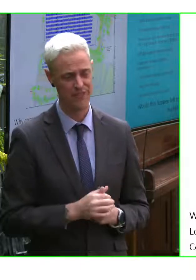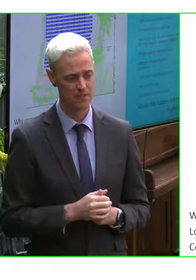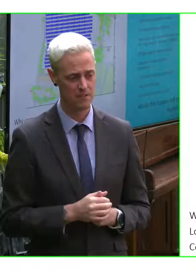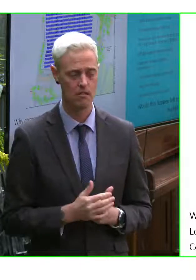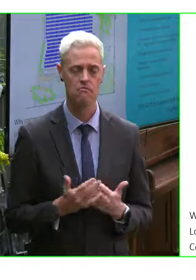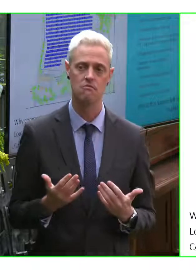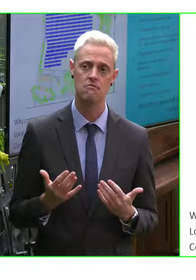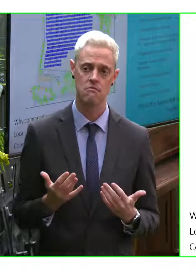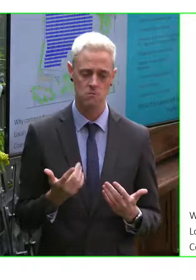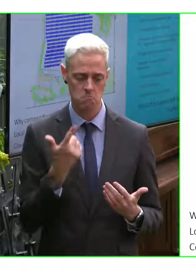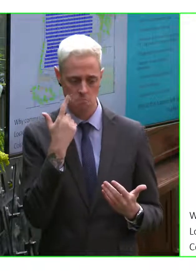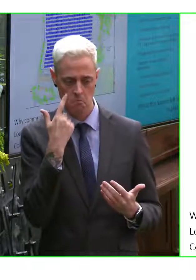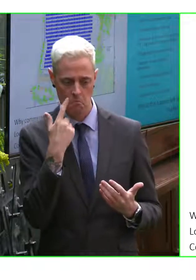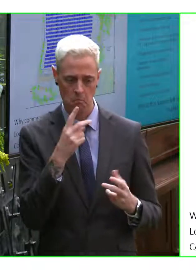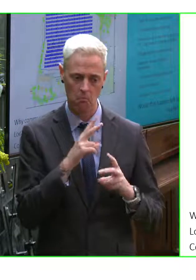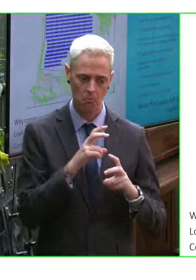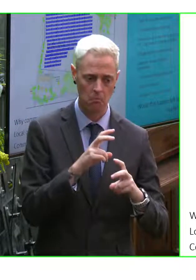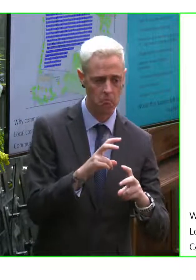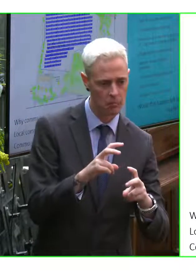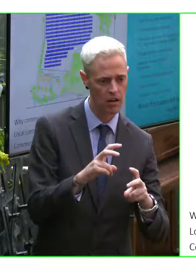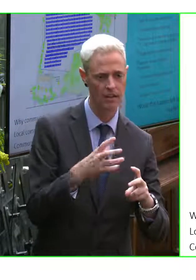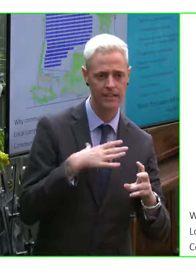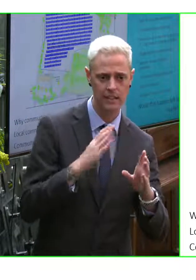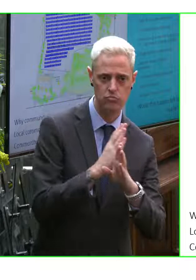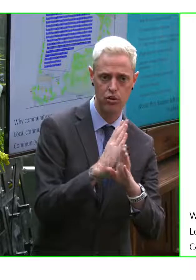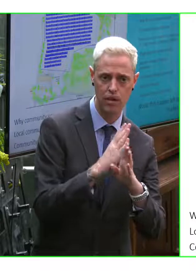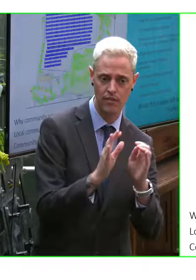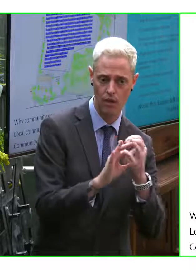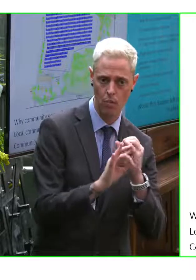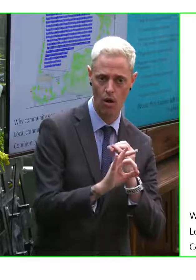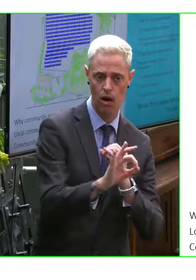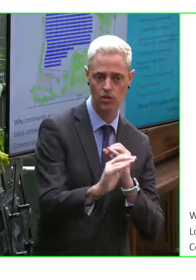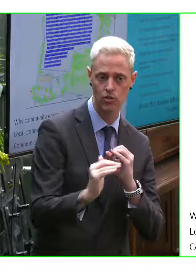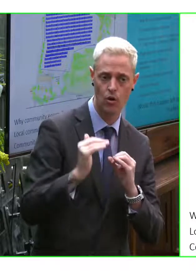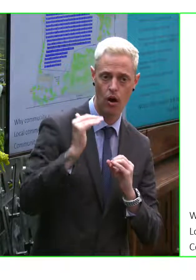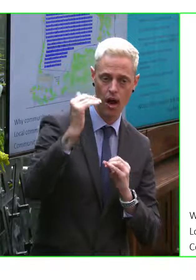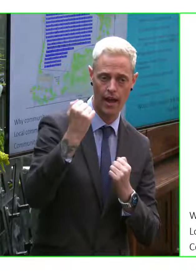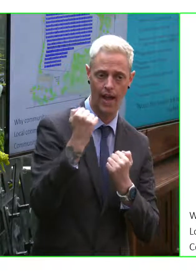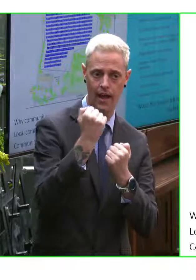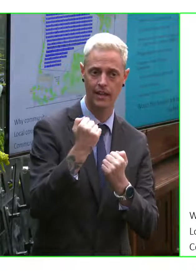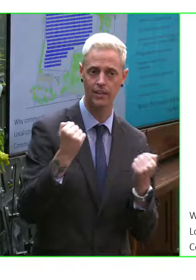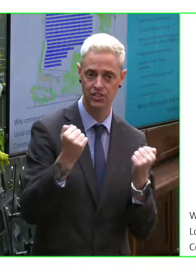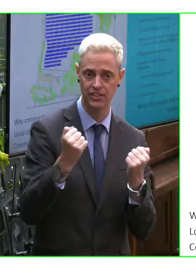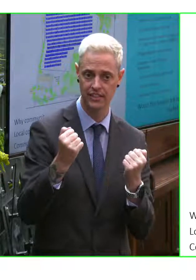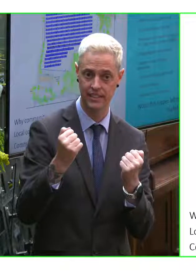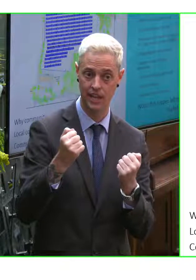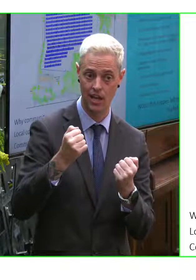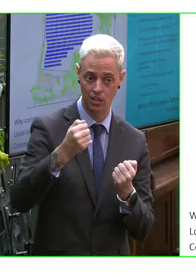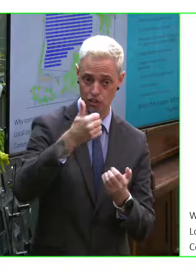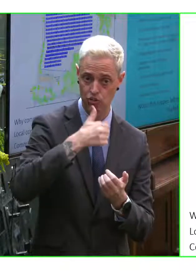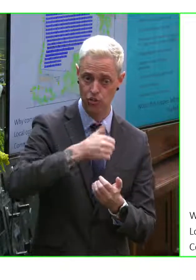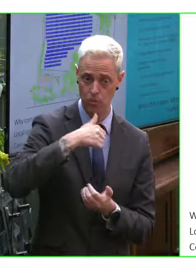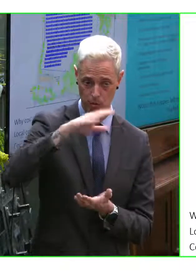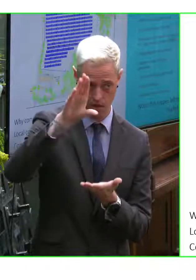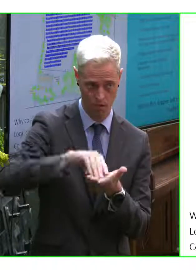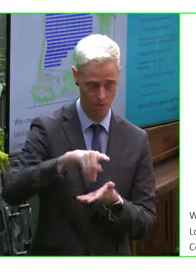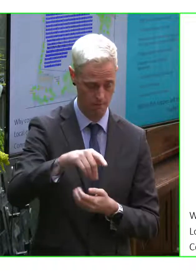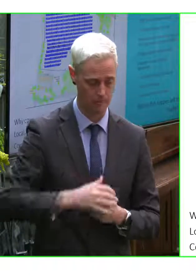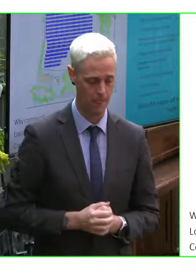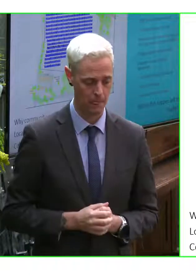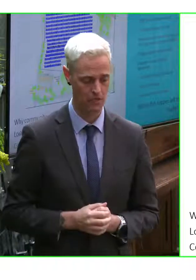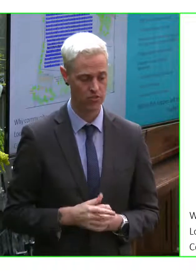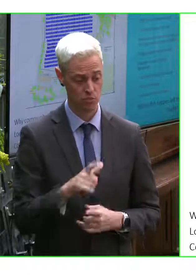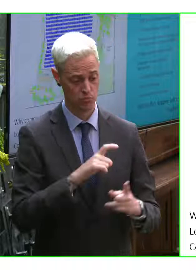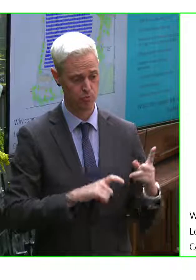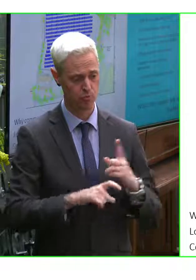well, again, we need to look at an off-taker. We need a private wire to a high energy consumer. So because it's the community, they went